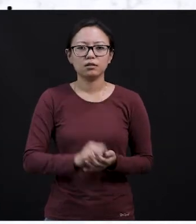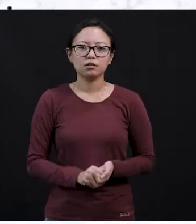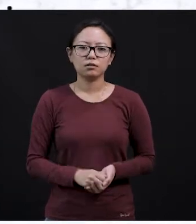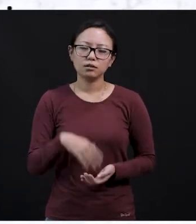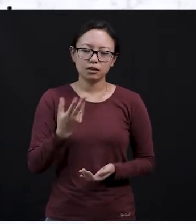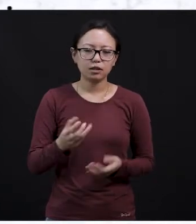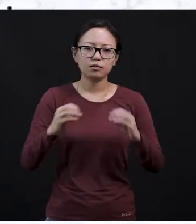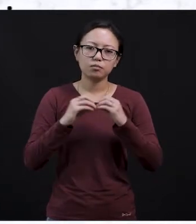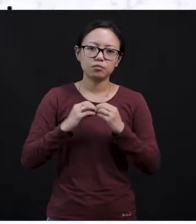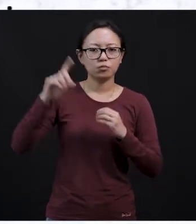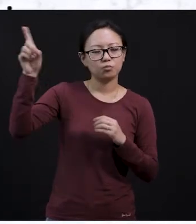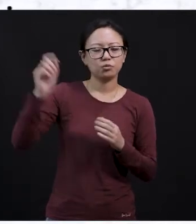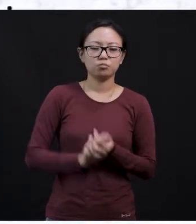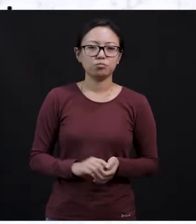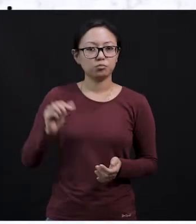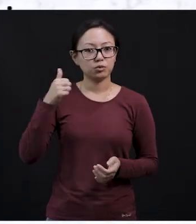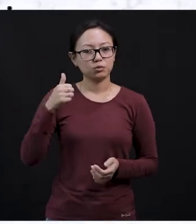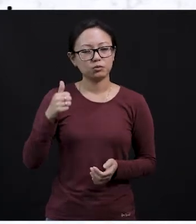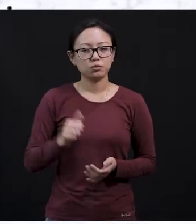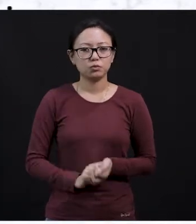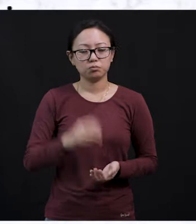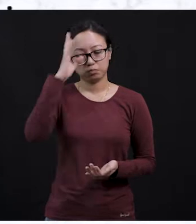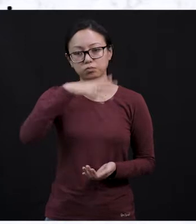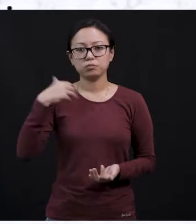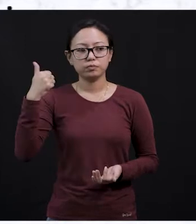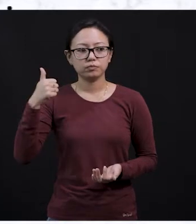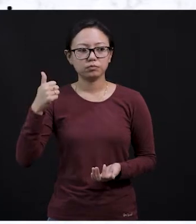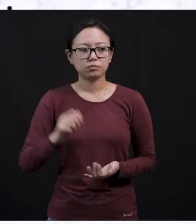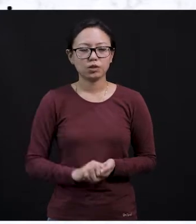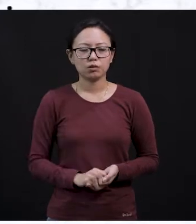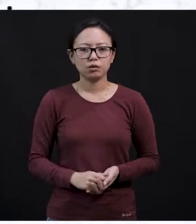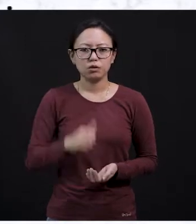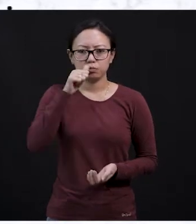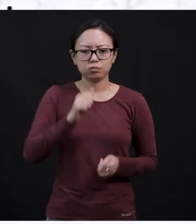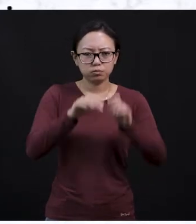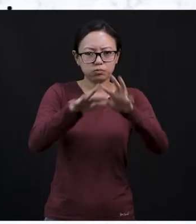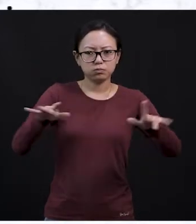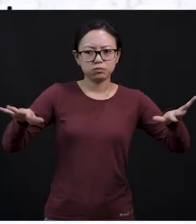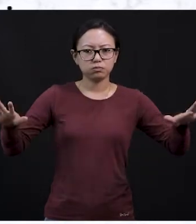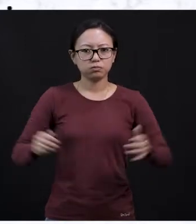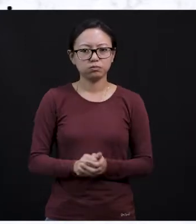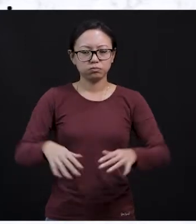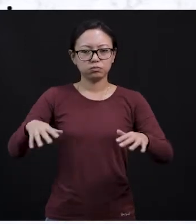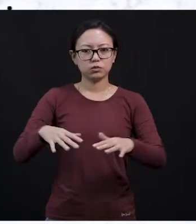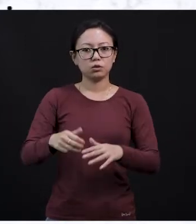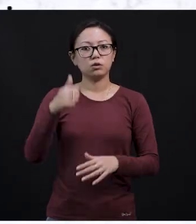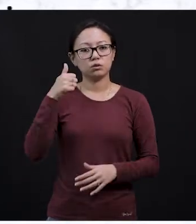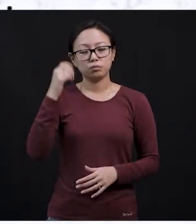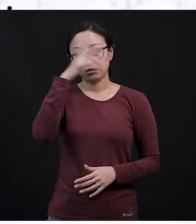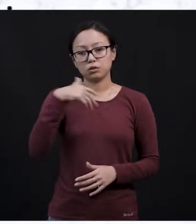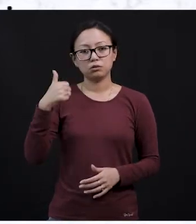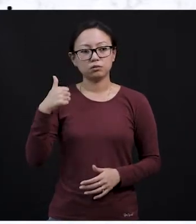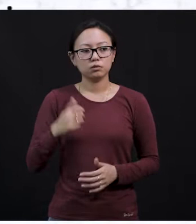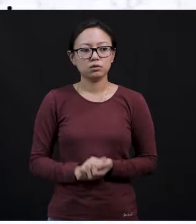as you get peace while sitting and enjoying the waves on the sea. Among the other attraction, which